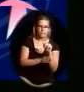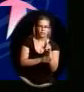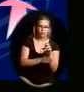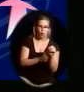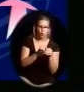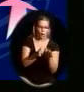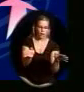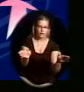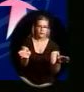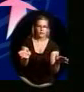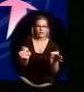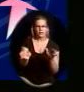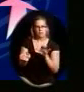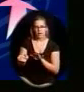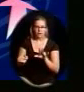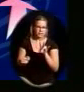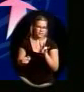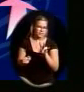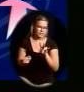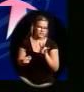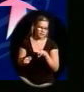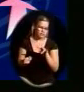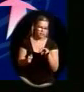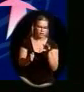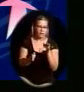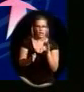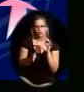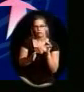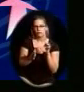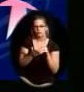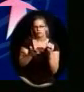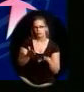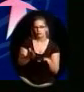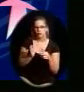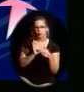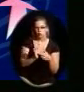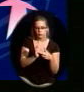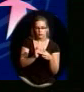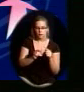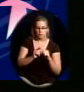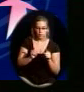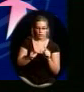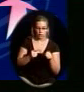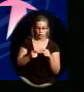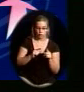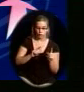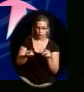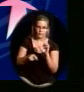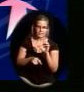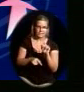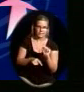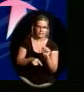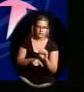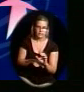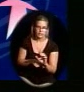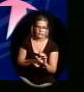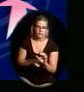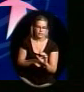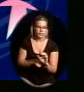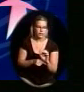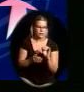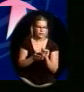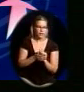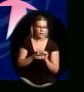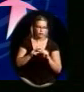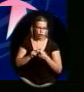about 7,700 students in that survey that we could represent against. But when we went to the CTC, that